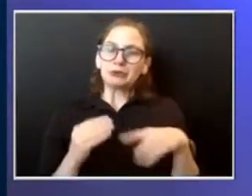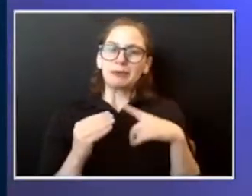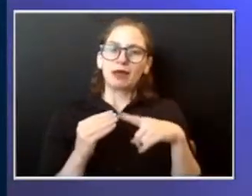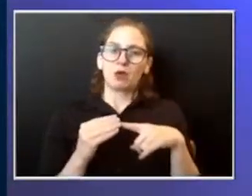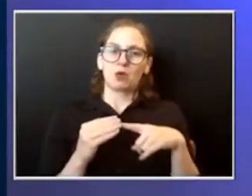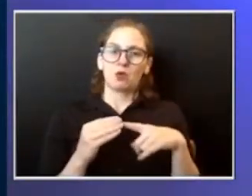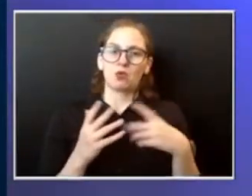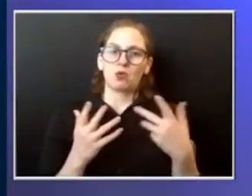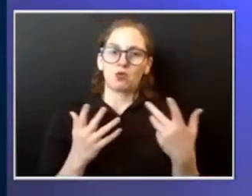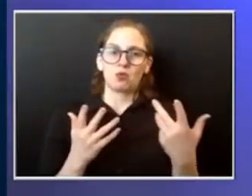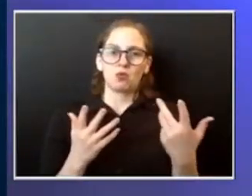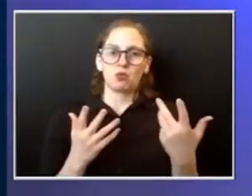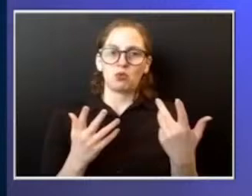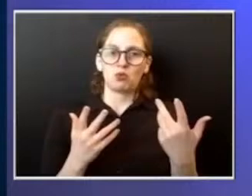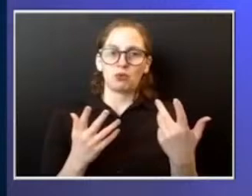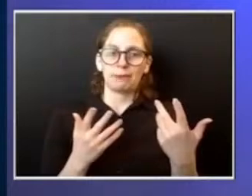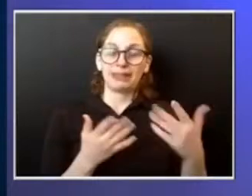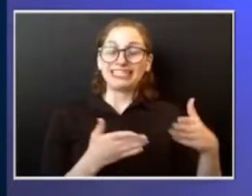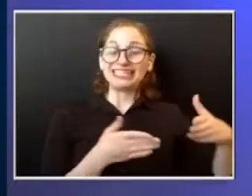deceased donor